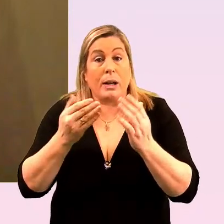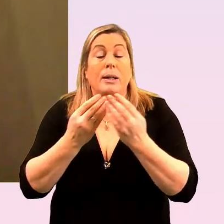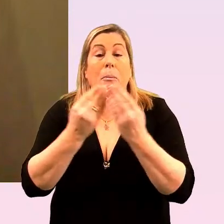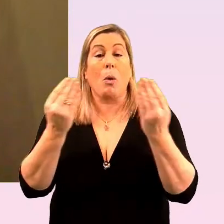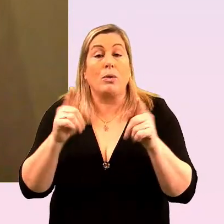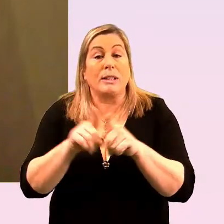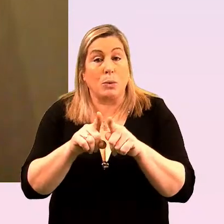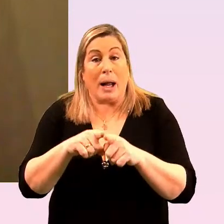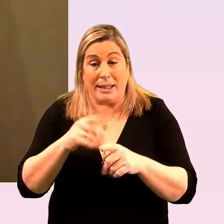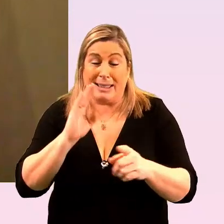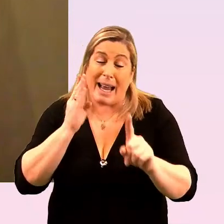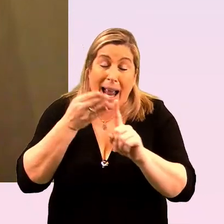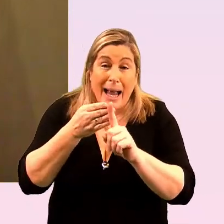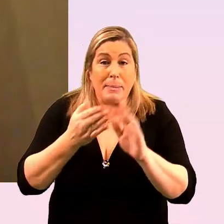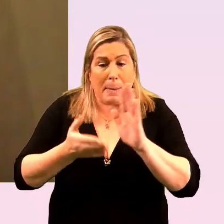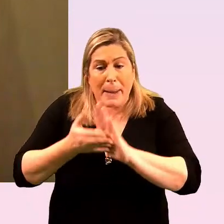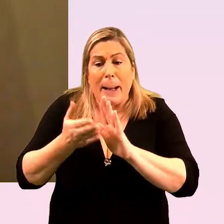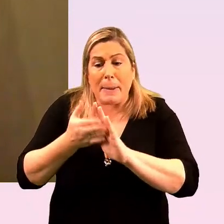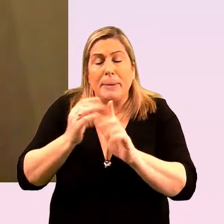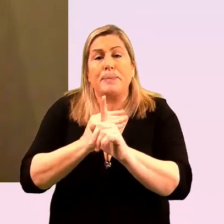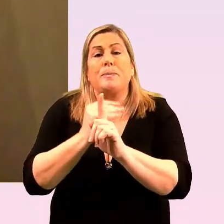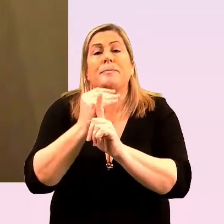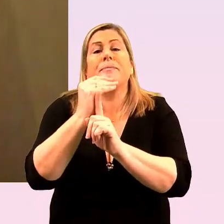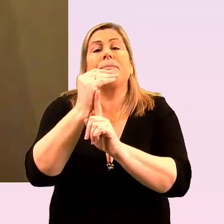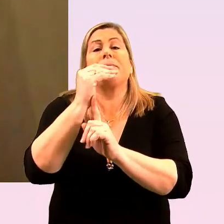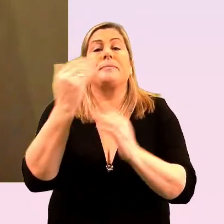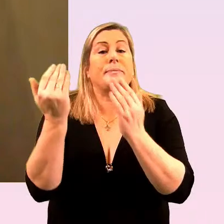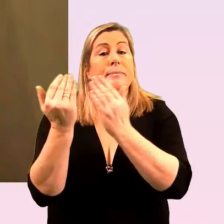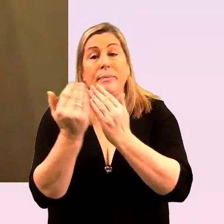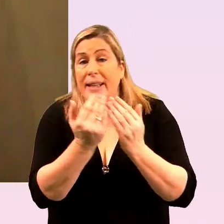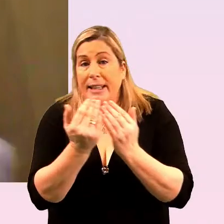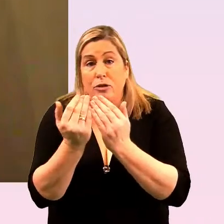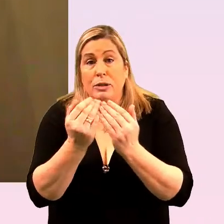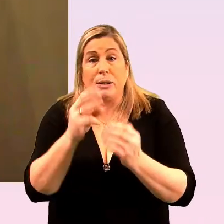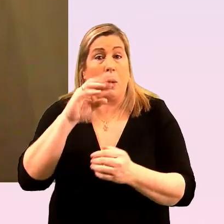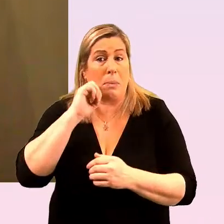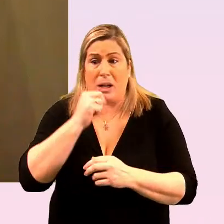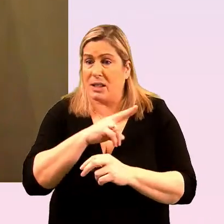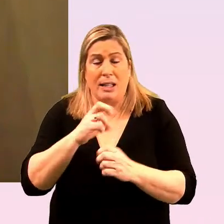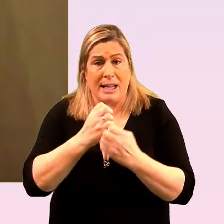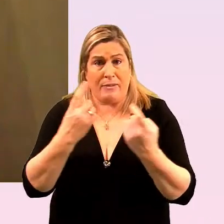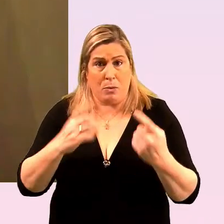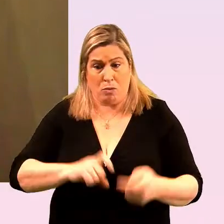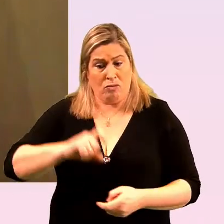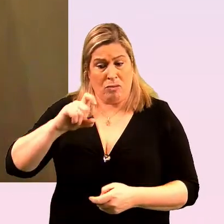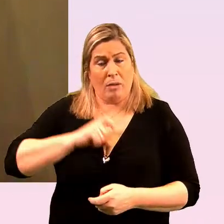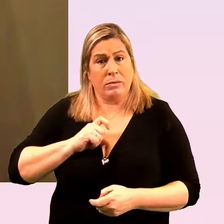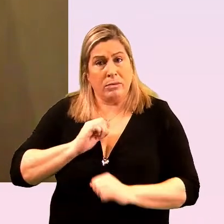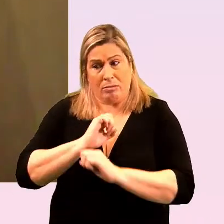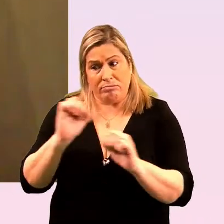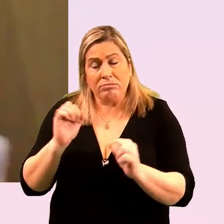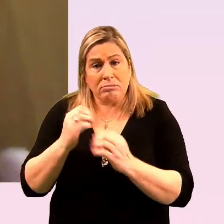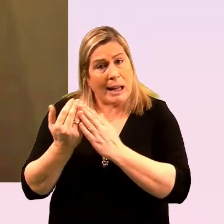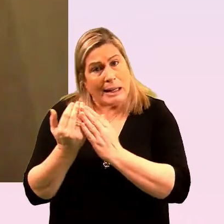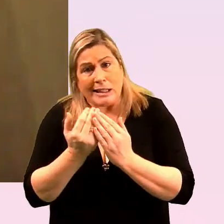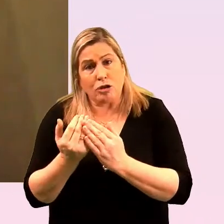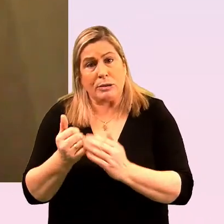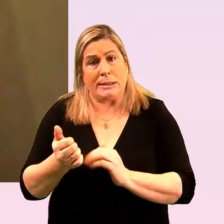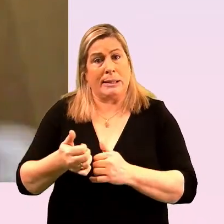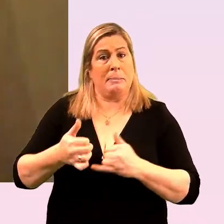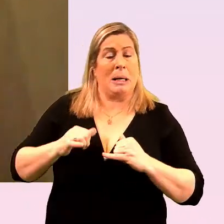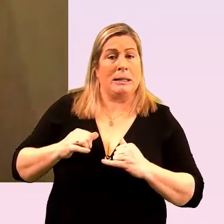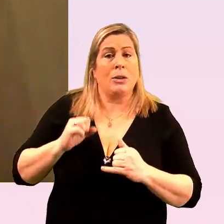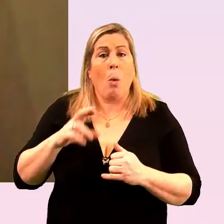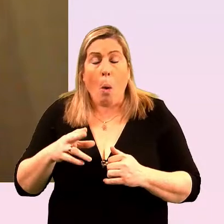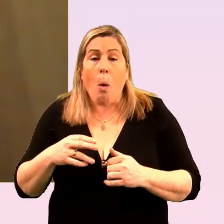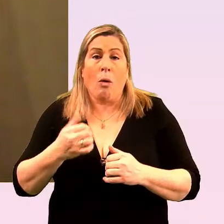to build literacy as well, because not everybody is completely confident in terms of their levels of literacy or